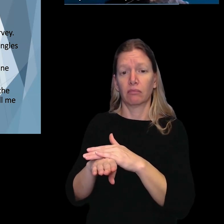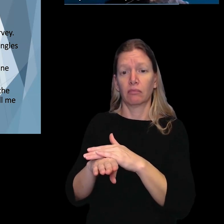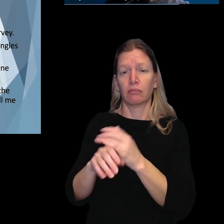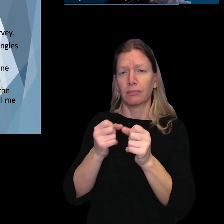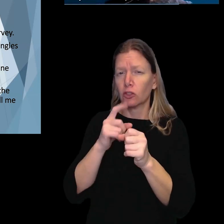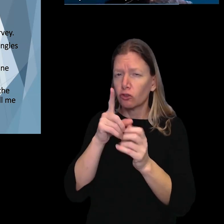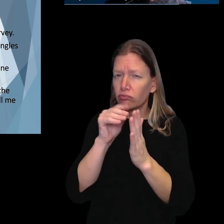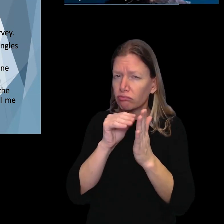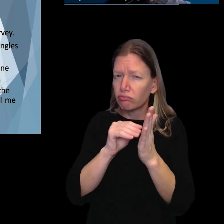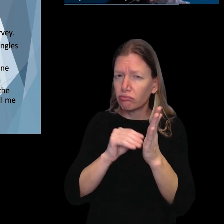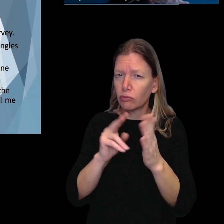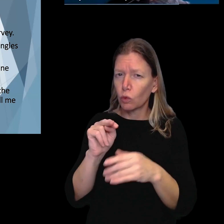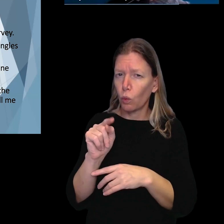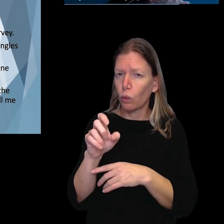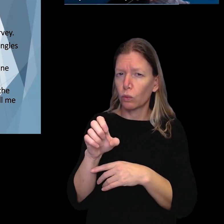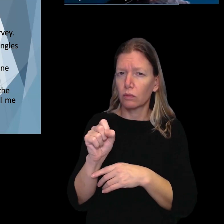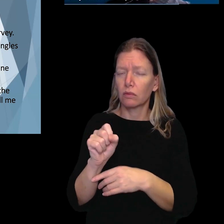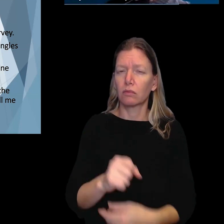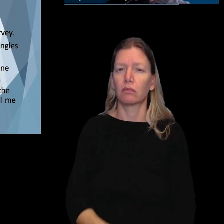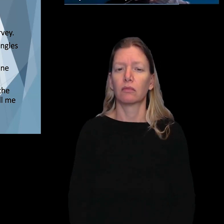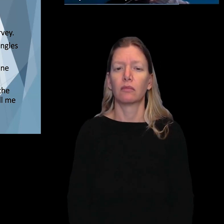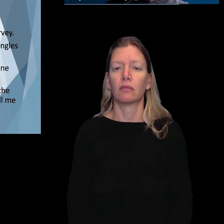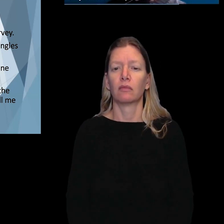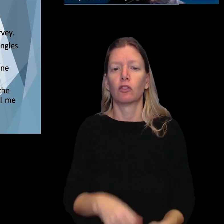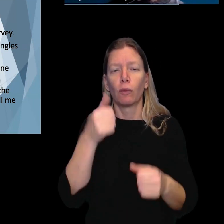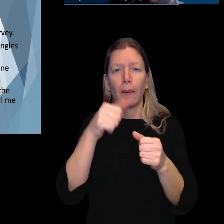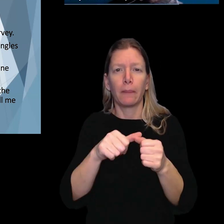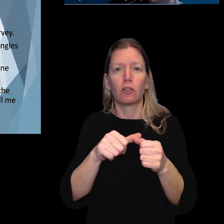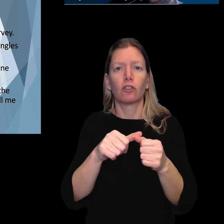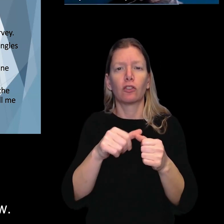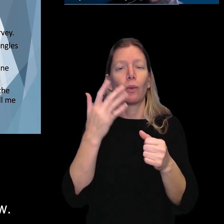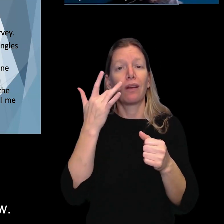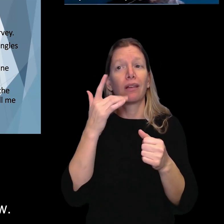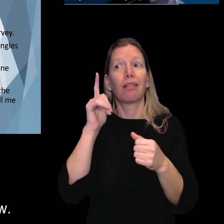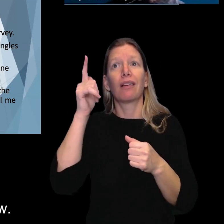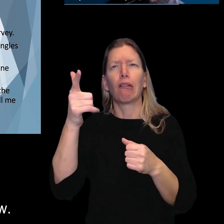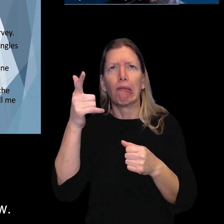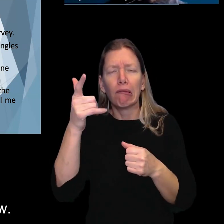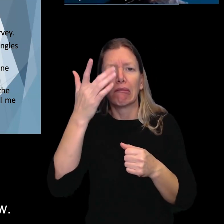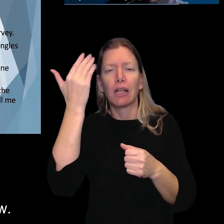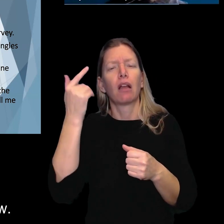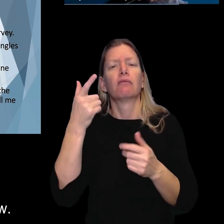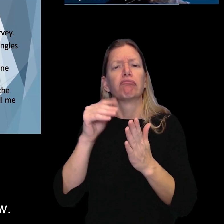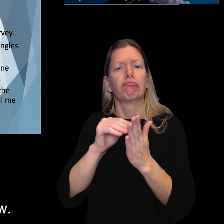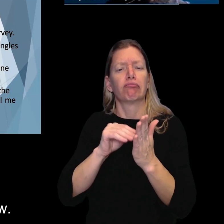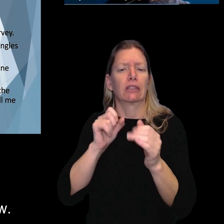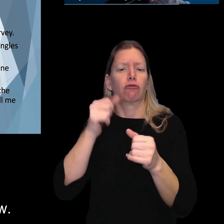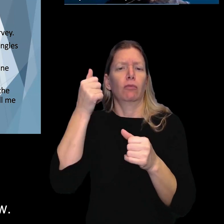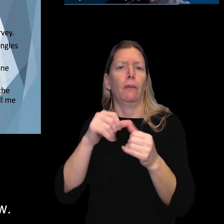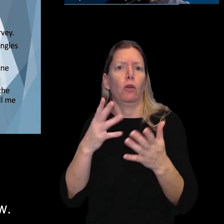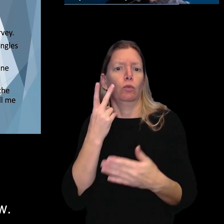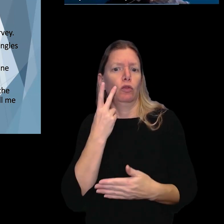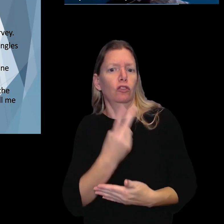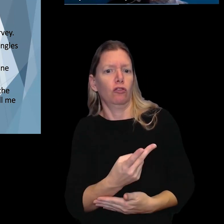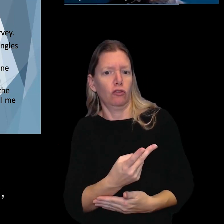survey in terms of accessibility, make sure that you take notes, just so that you can remember afterwards everything